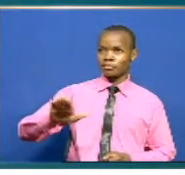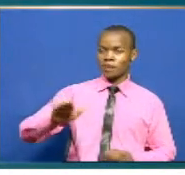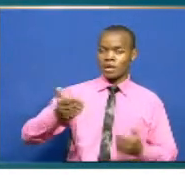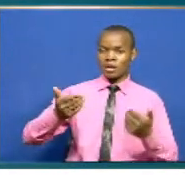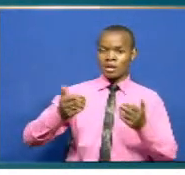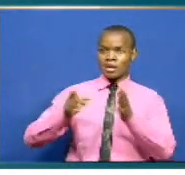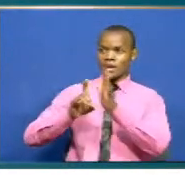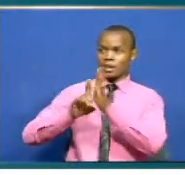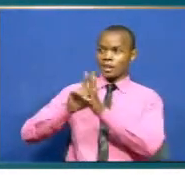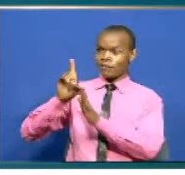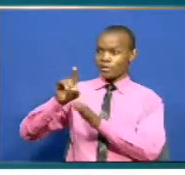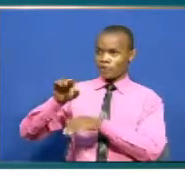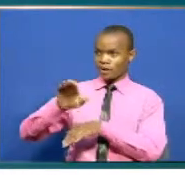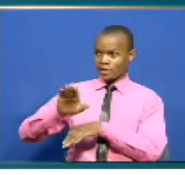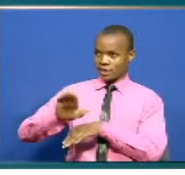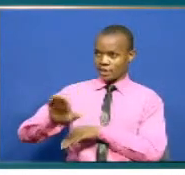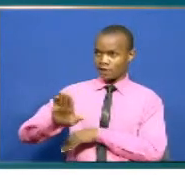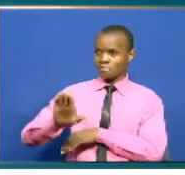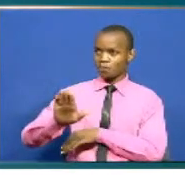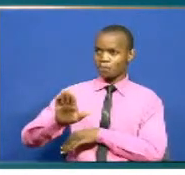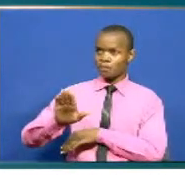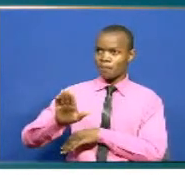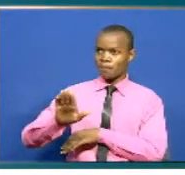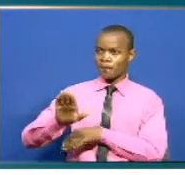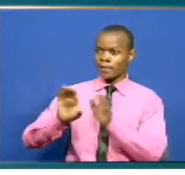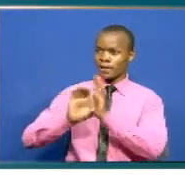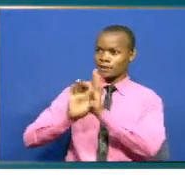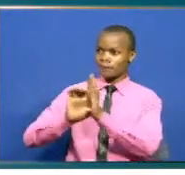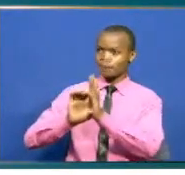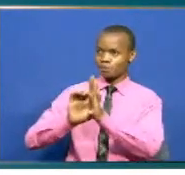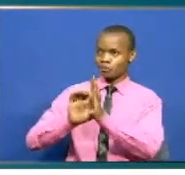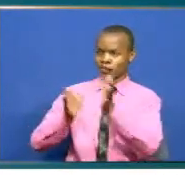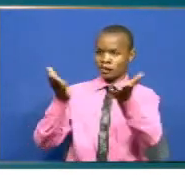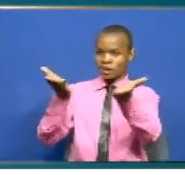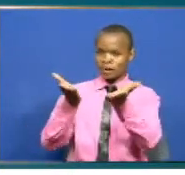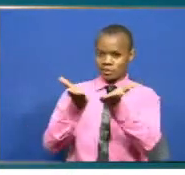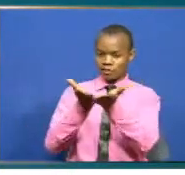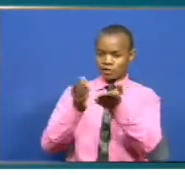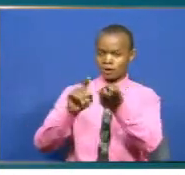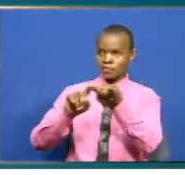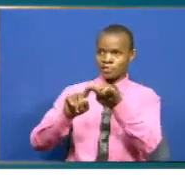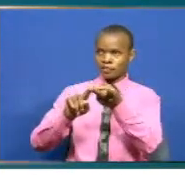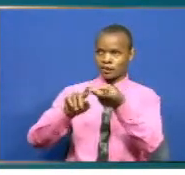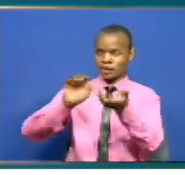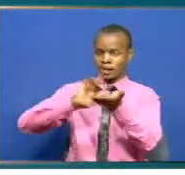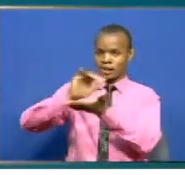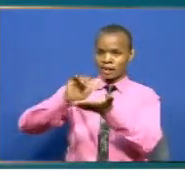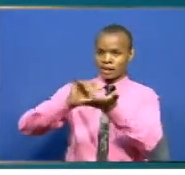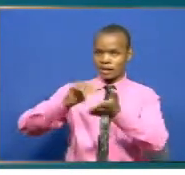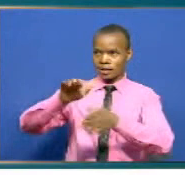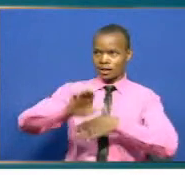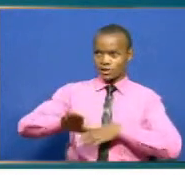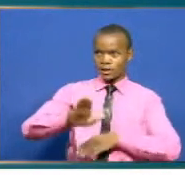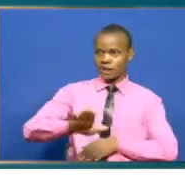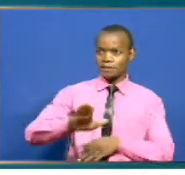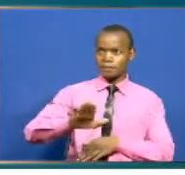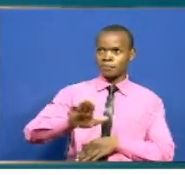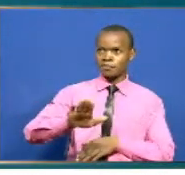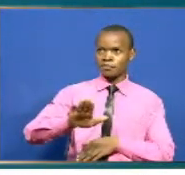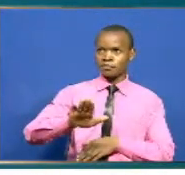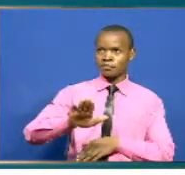Kenya, I'll put it that way, say, as a simple example, Rift Valley Central Province. These